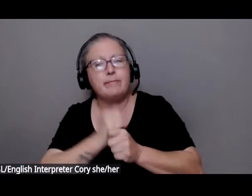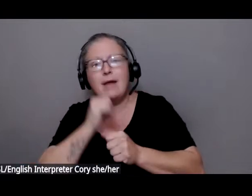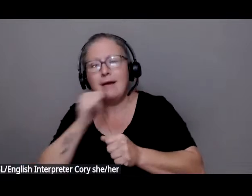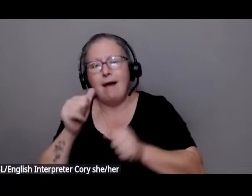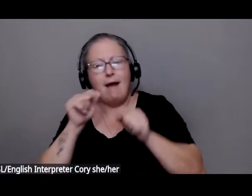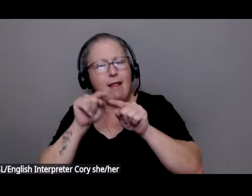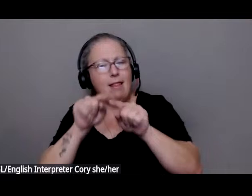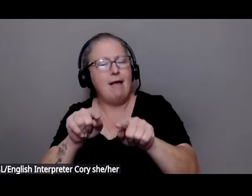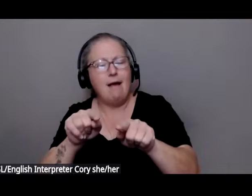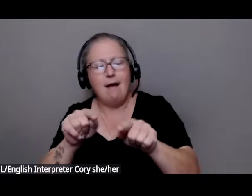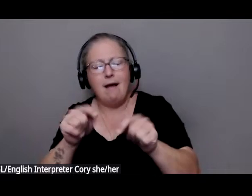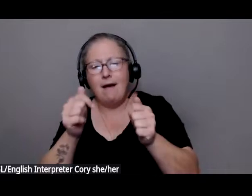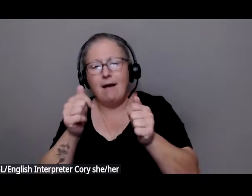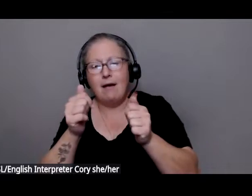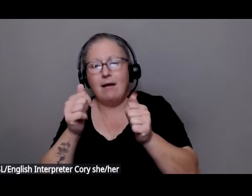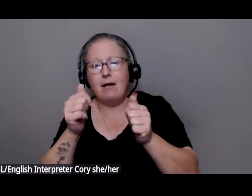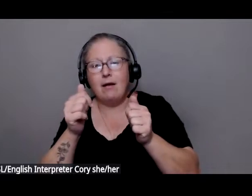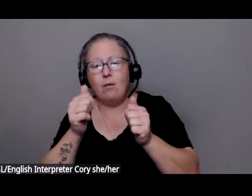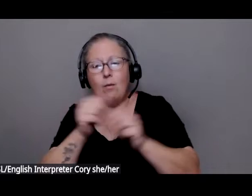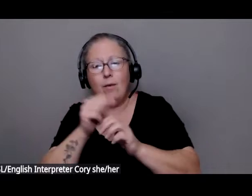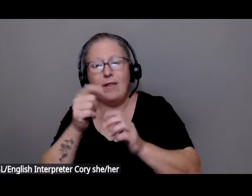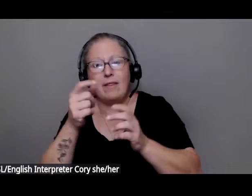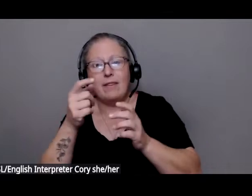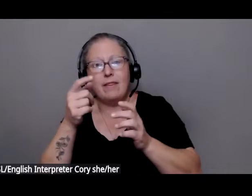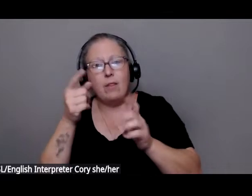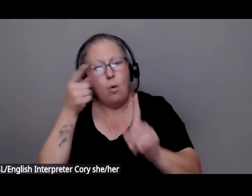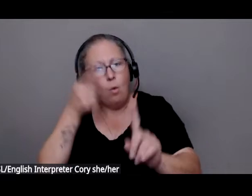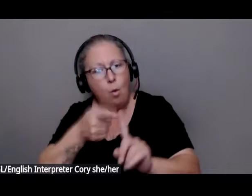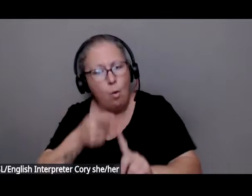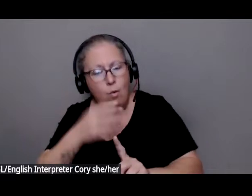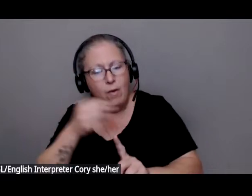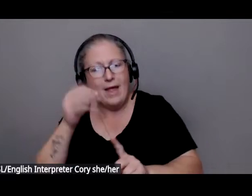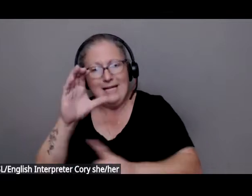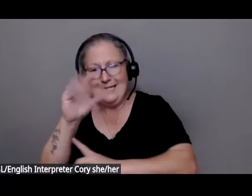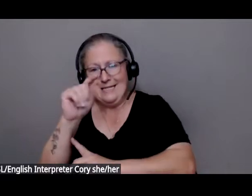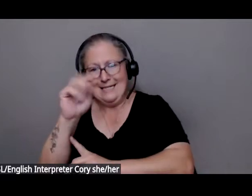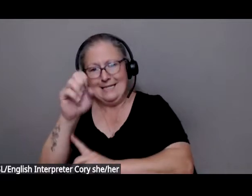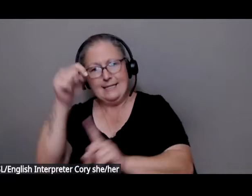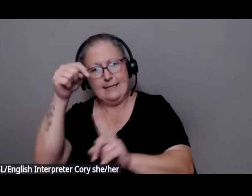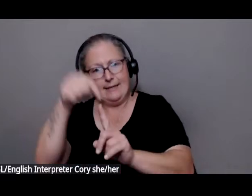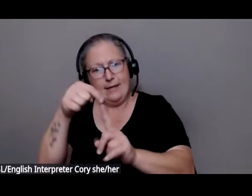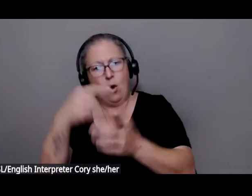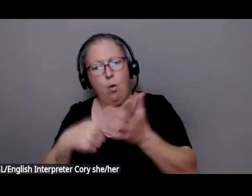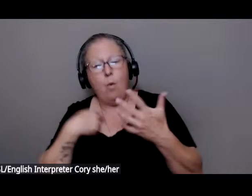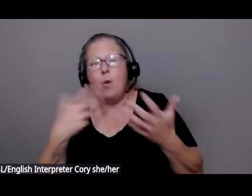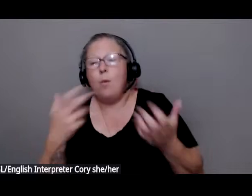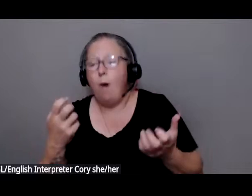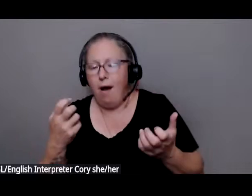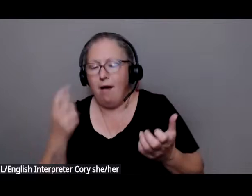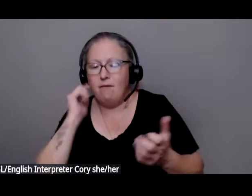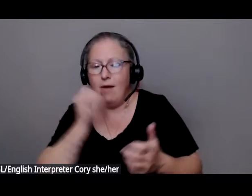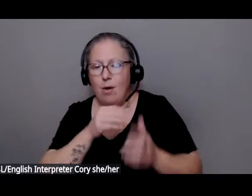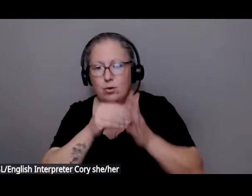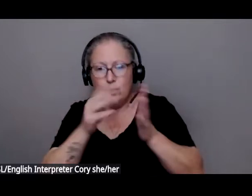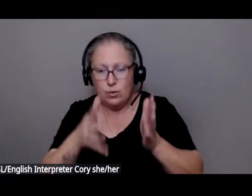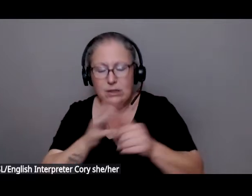with the stated goals and what CTE is, what we want it to be for our